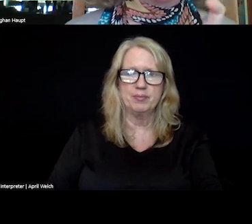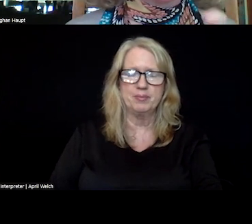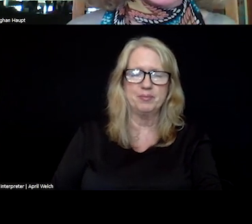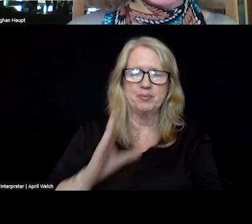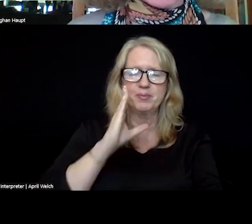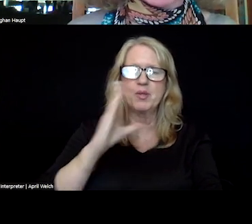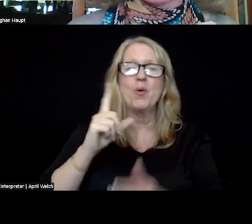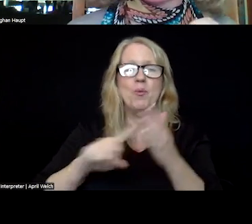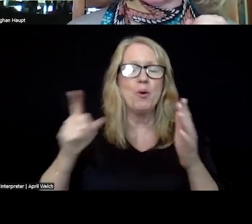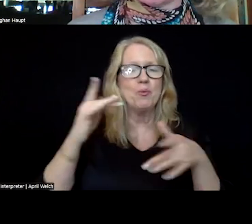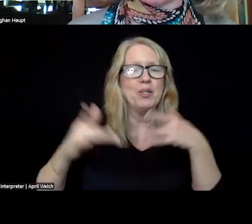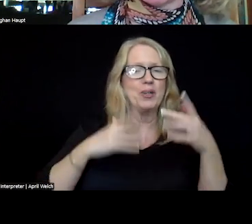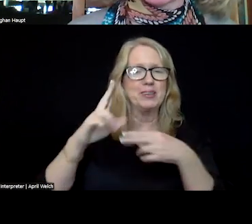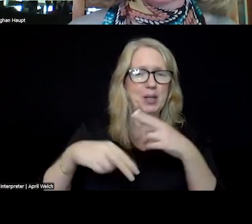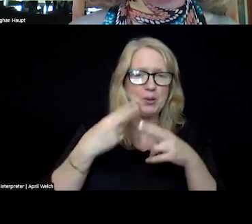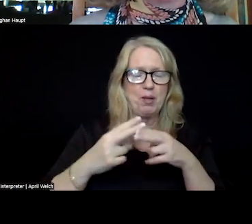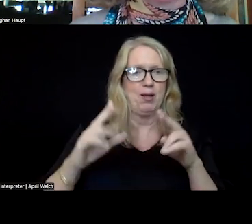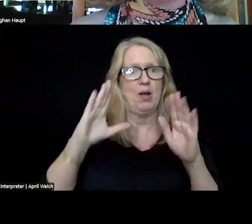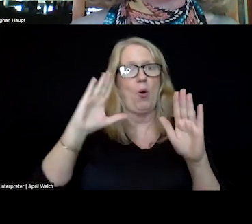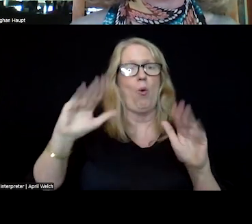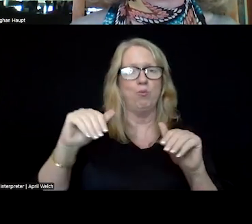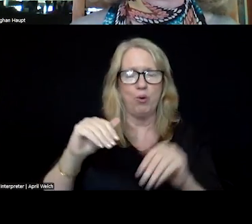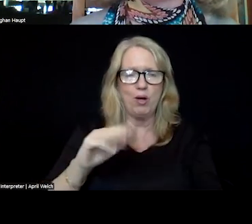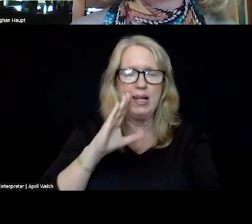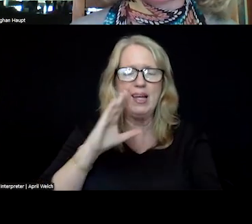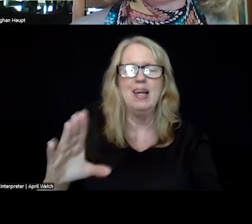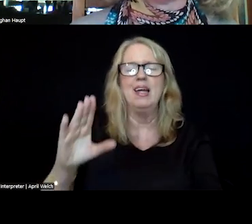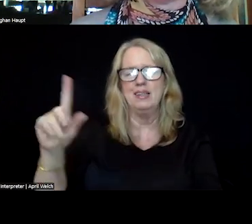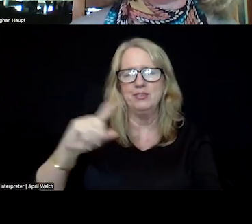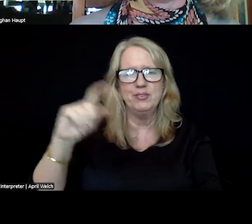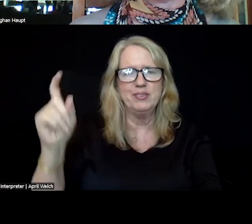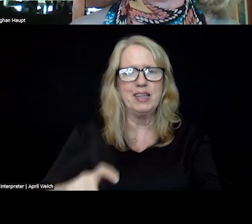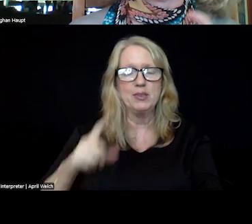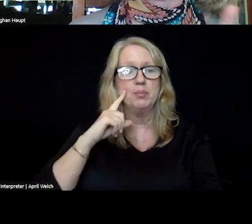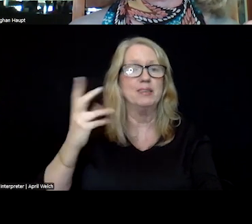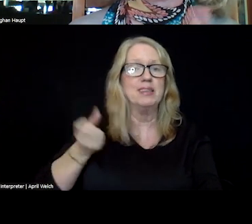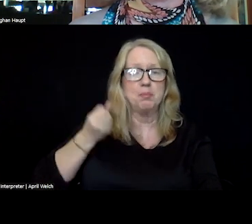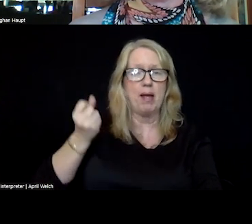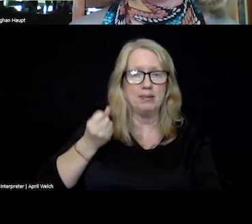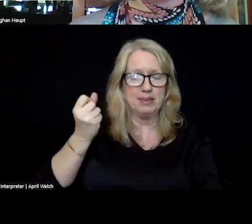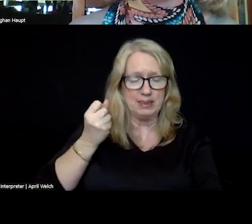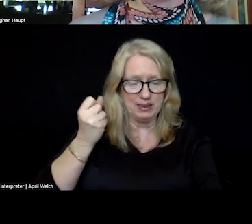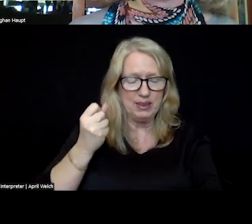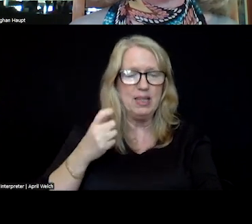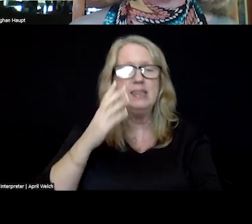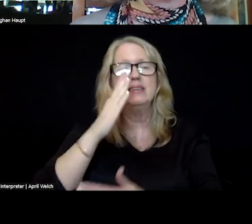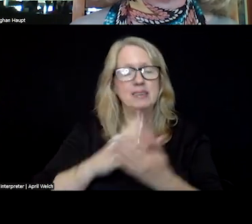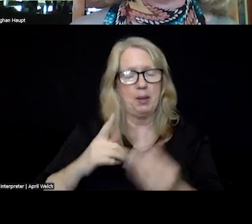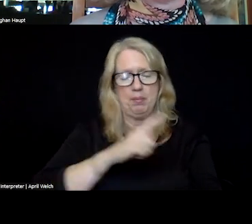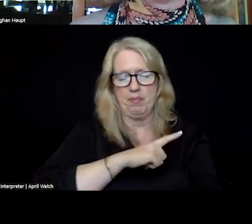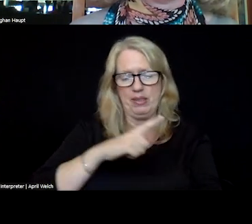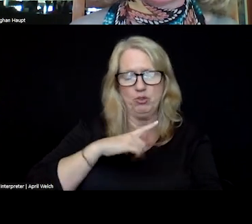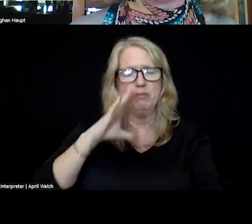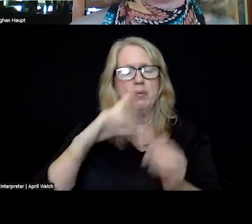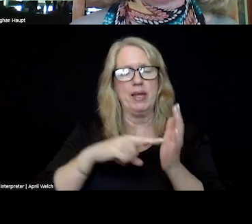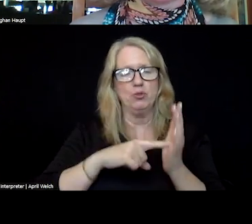we are excited about and hopeful for is that Texas is pending some legislation related